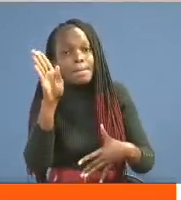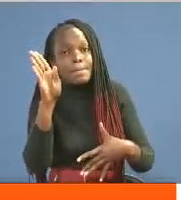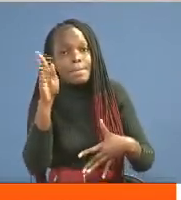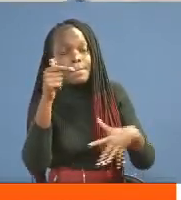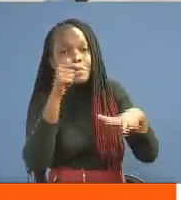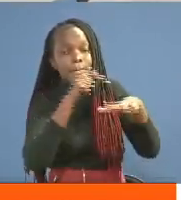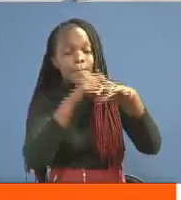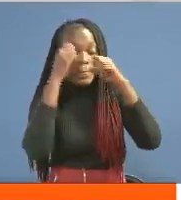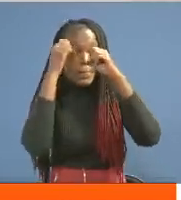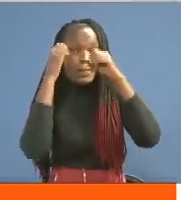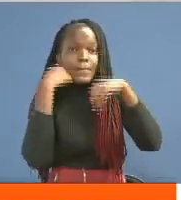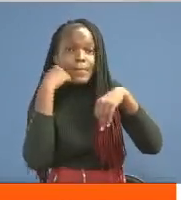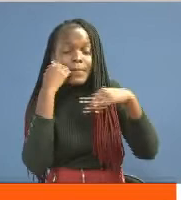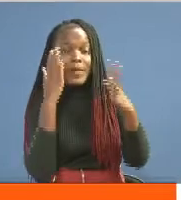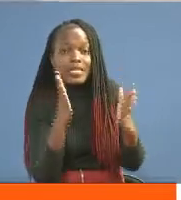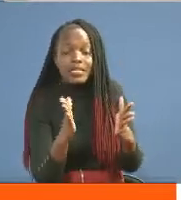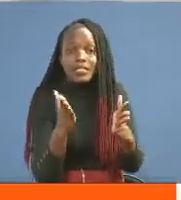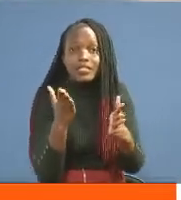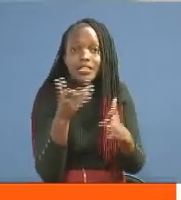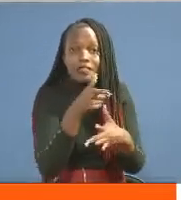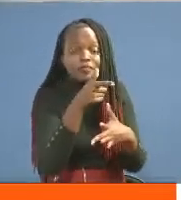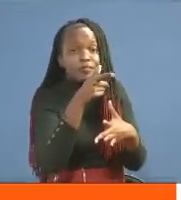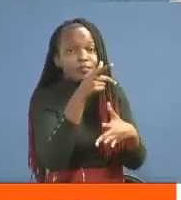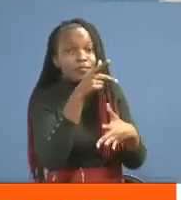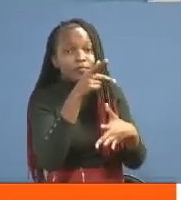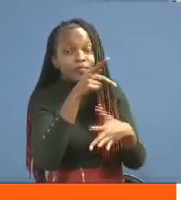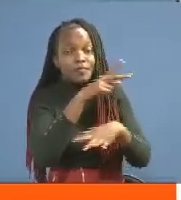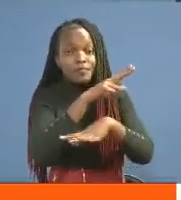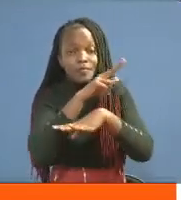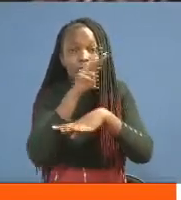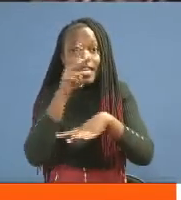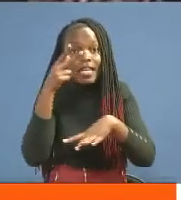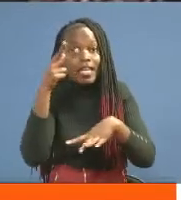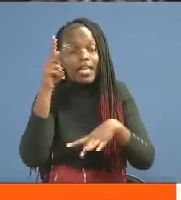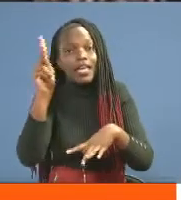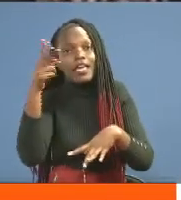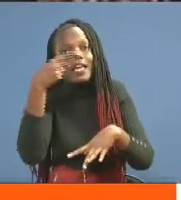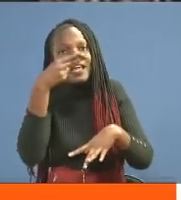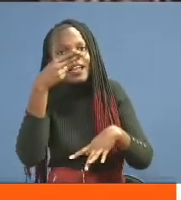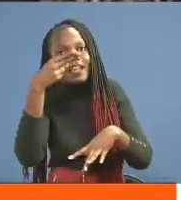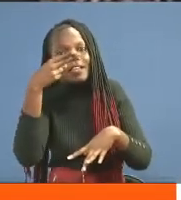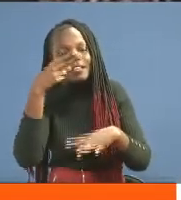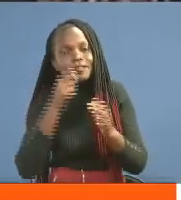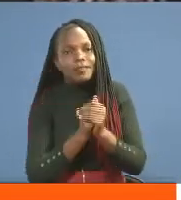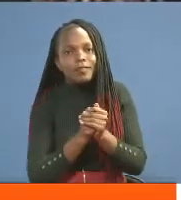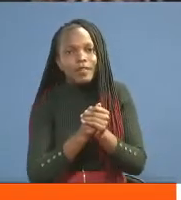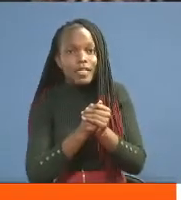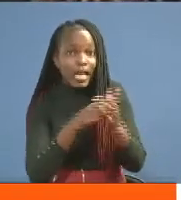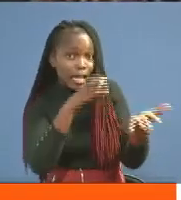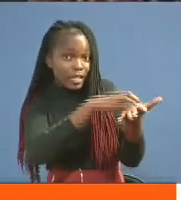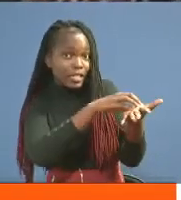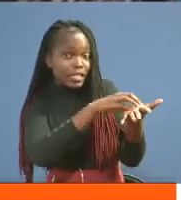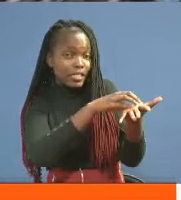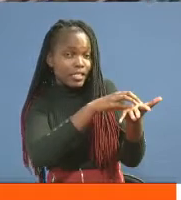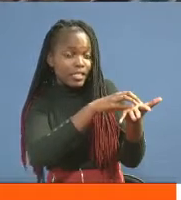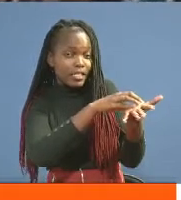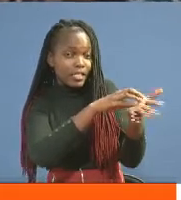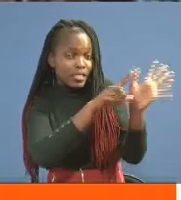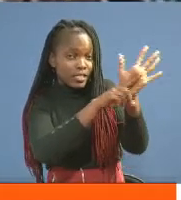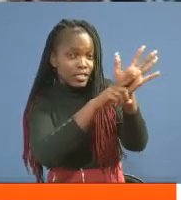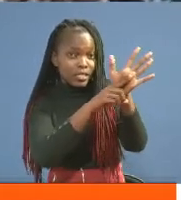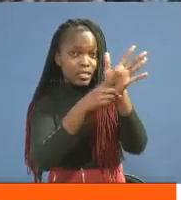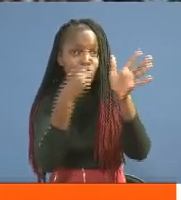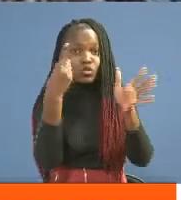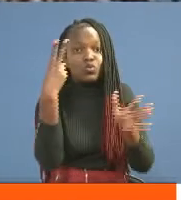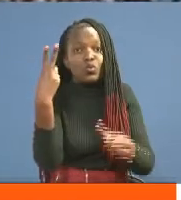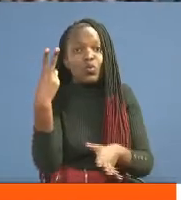was put under treatment at the Kenyatta National Hospital. The case was confirmed on the 12th,